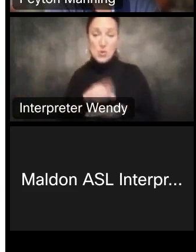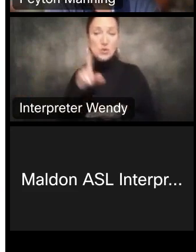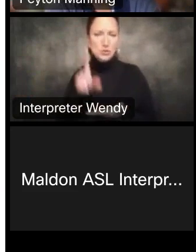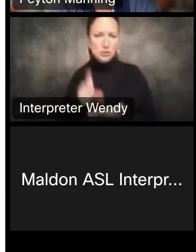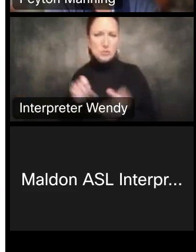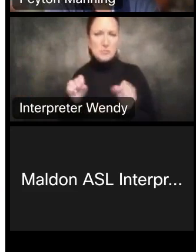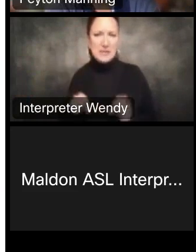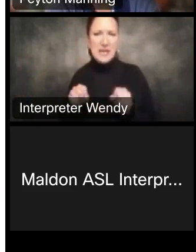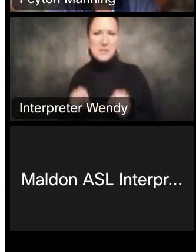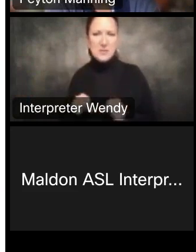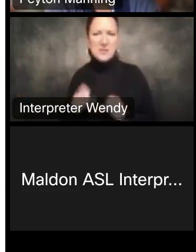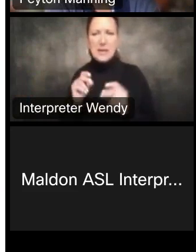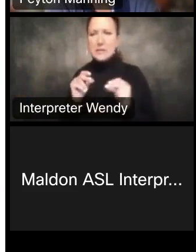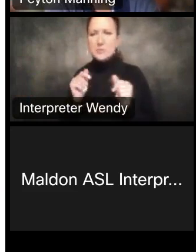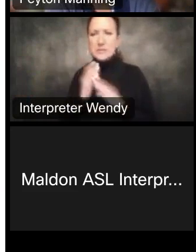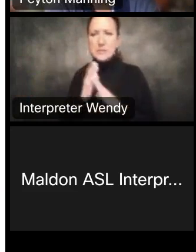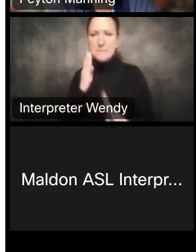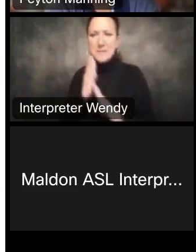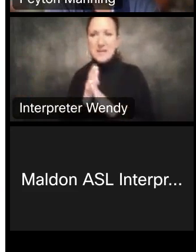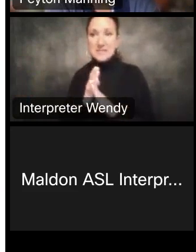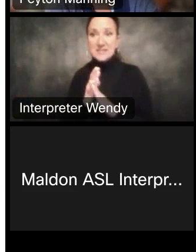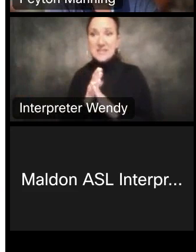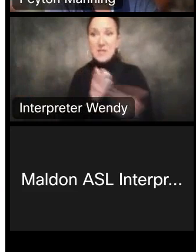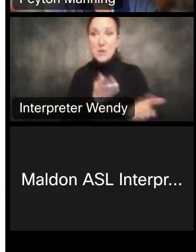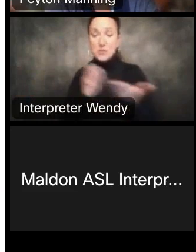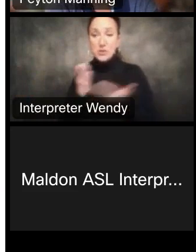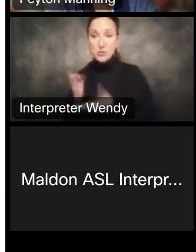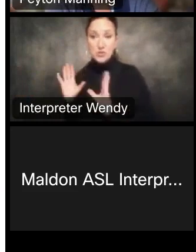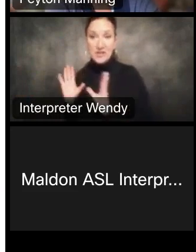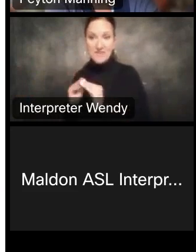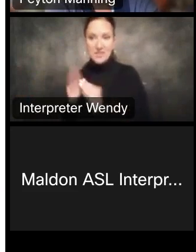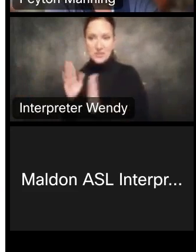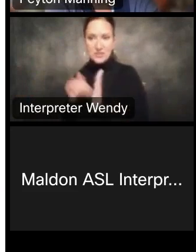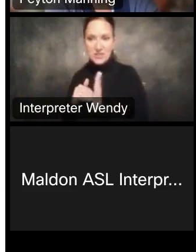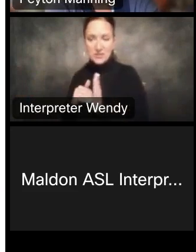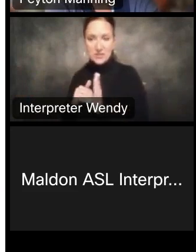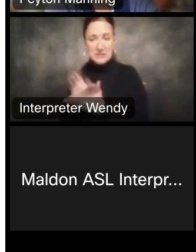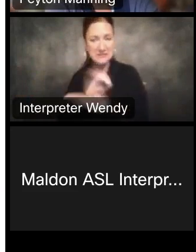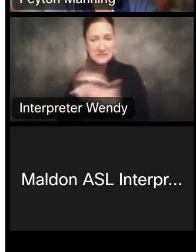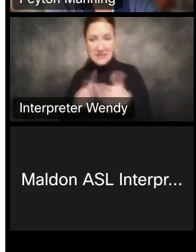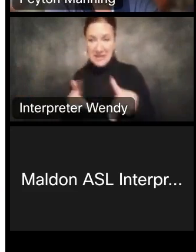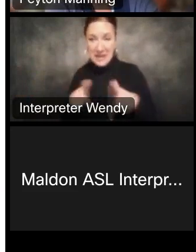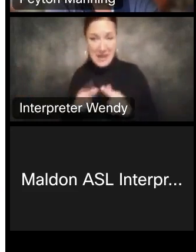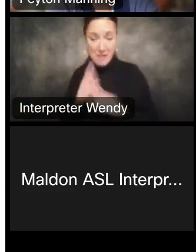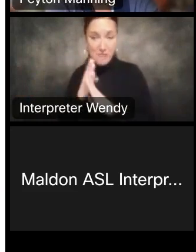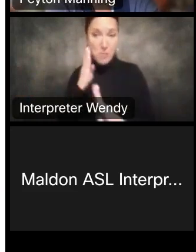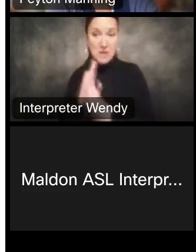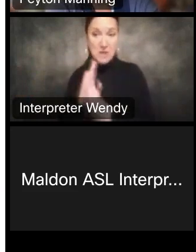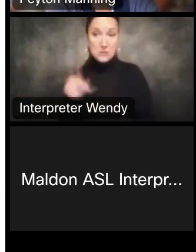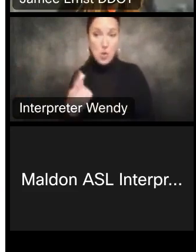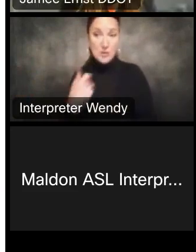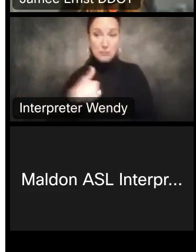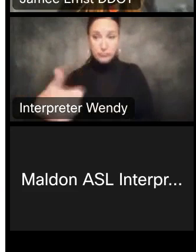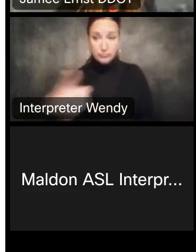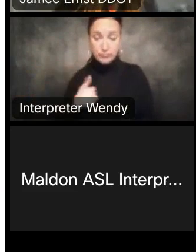accommodate an express bus route towards the convention center. Will the design allow for a bus-only lane in the future? So I